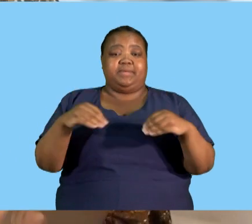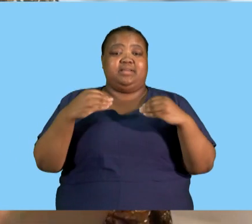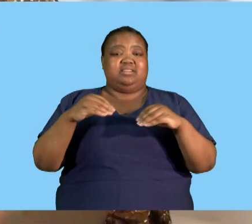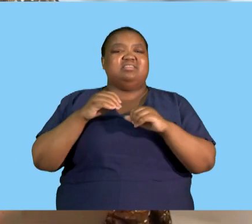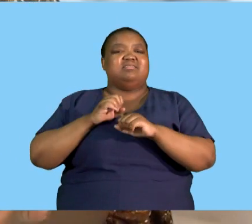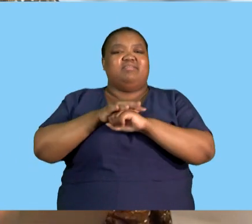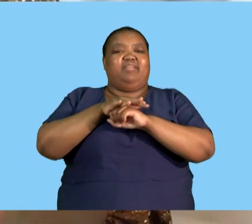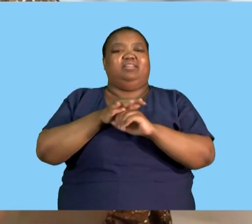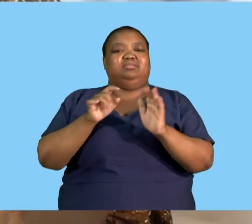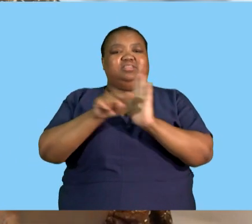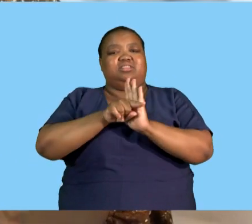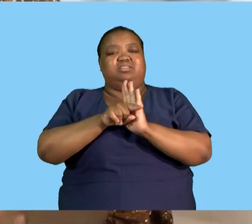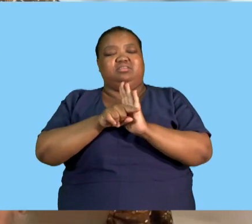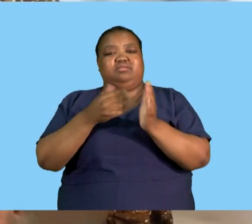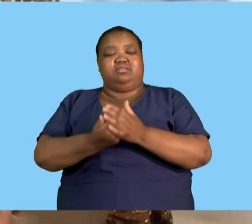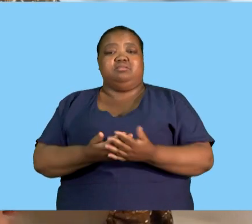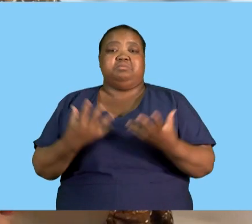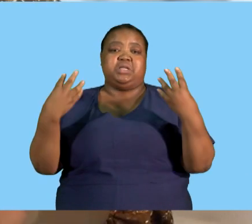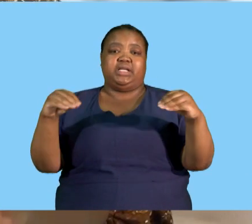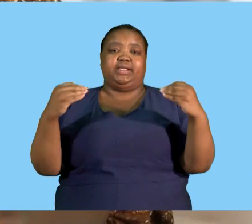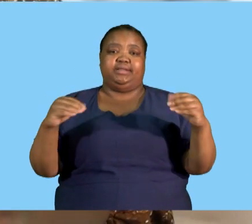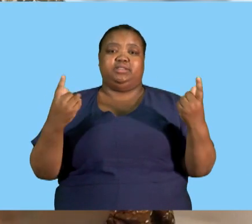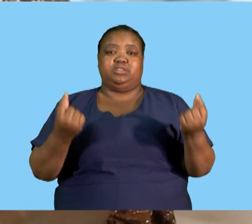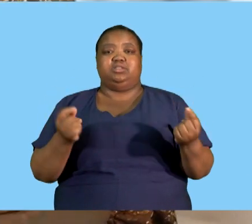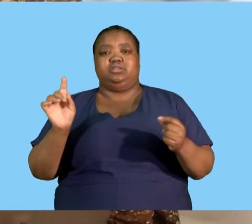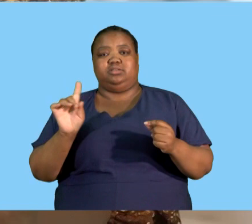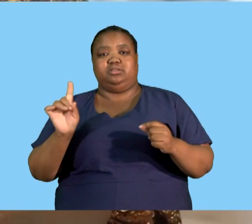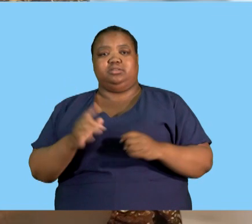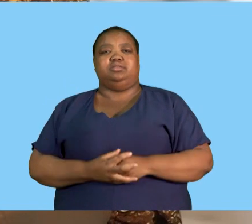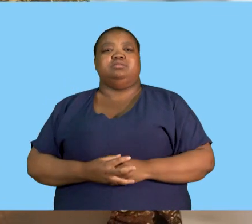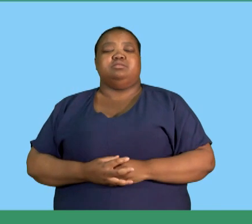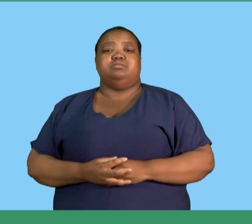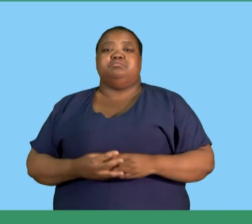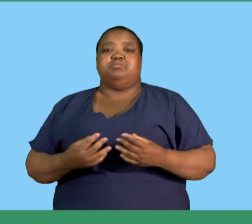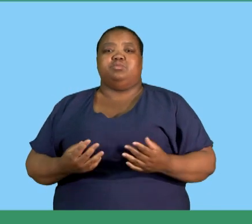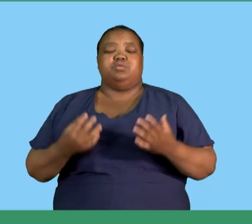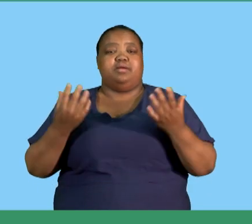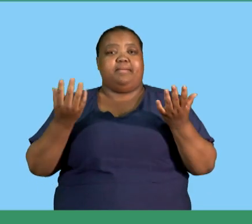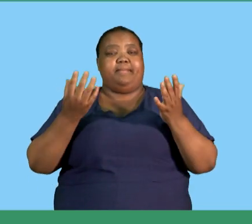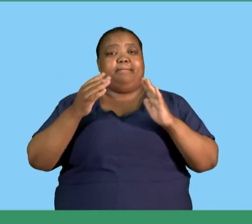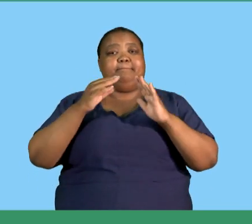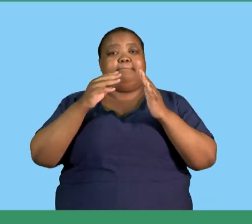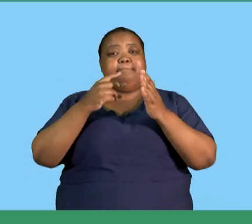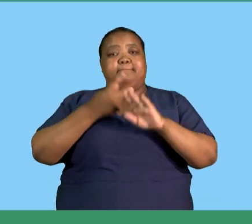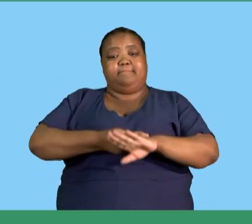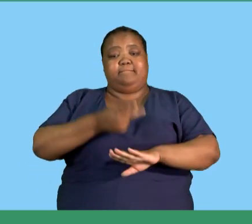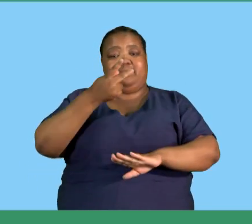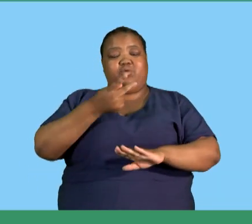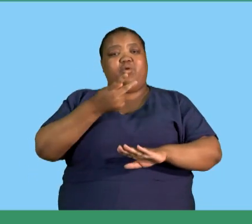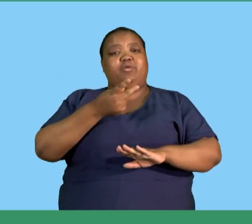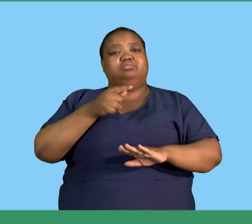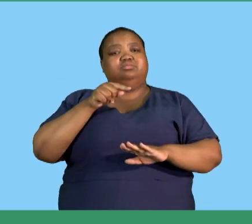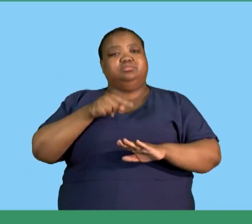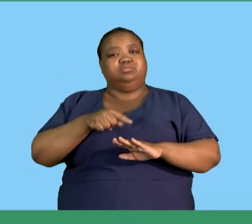can negatively impact on businesses. So what should a business do? They need to consider decreasing the profit margins rather